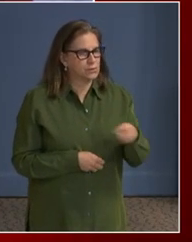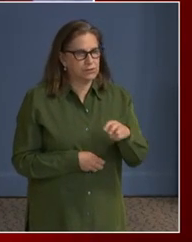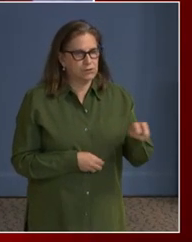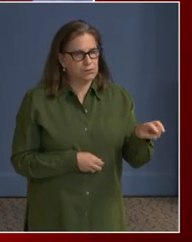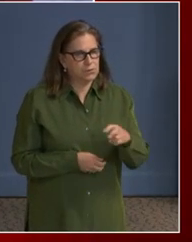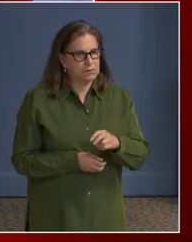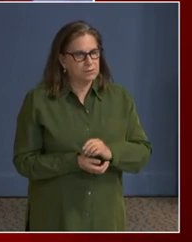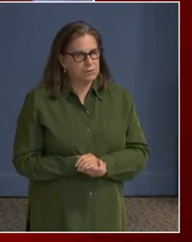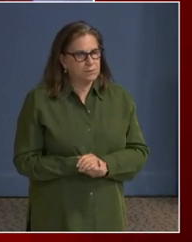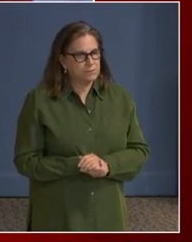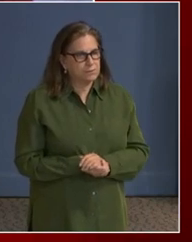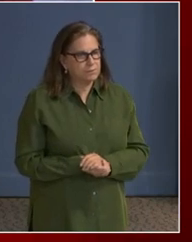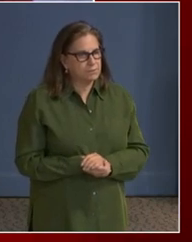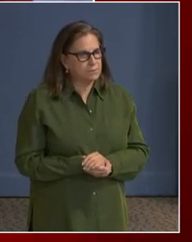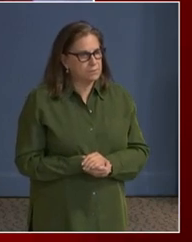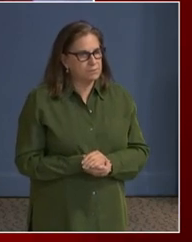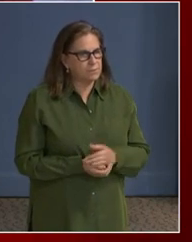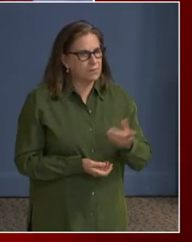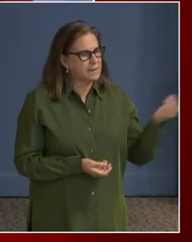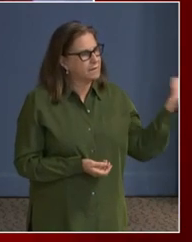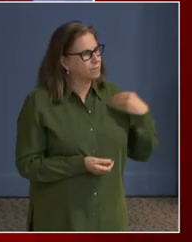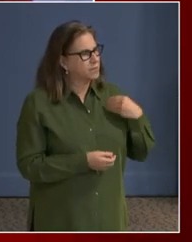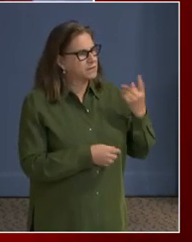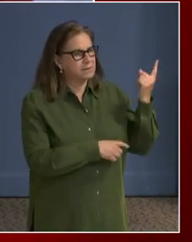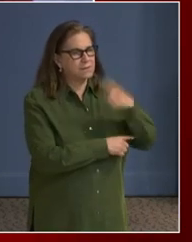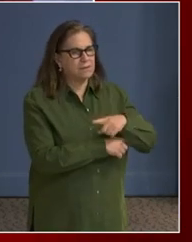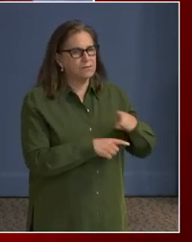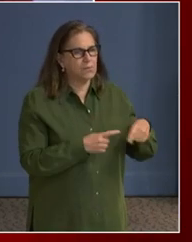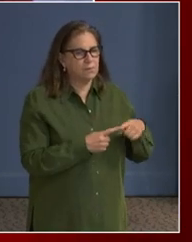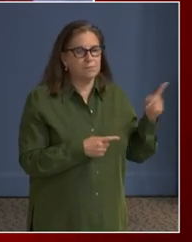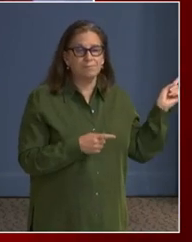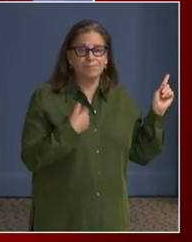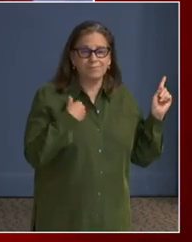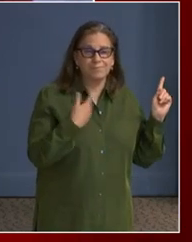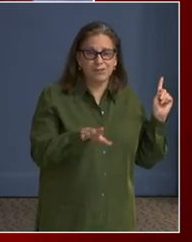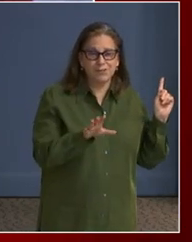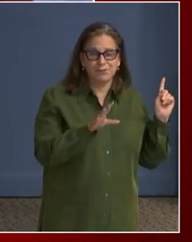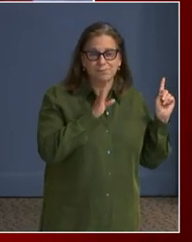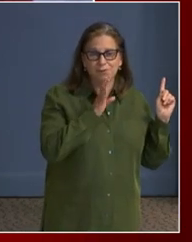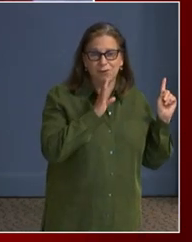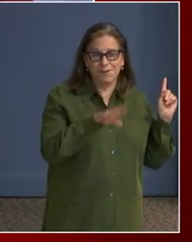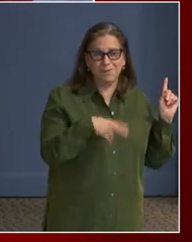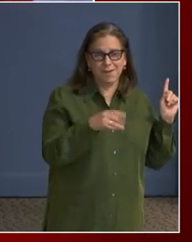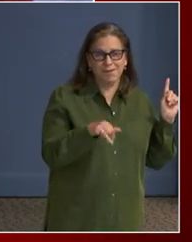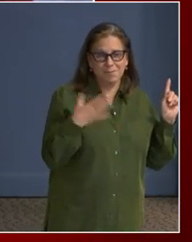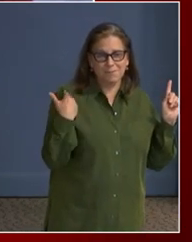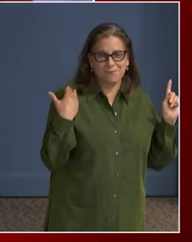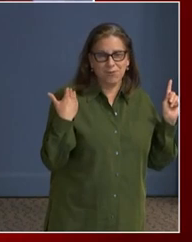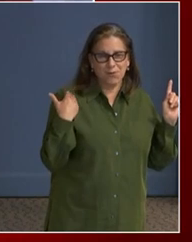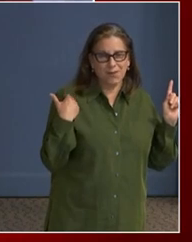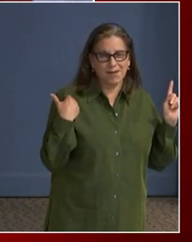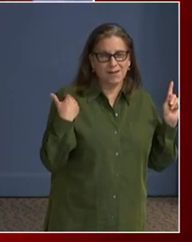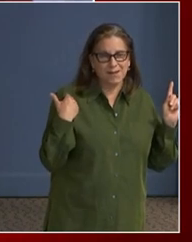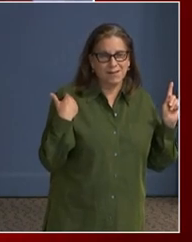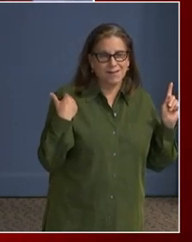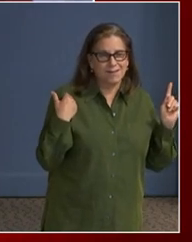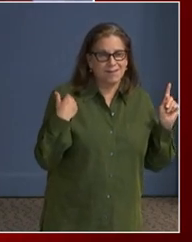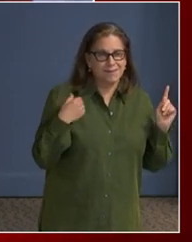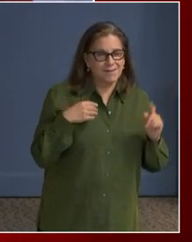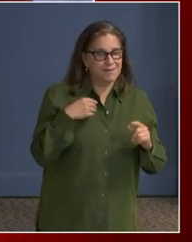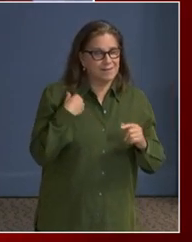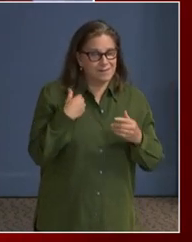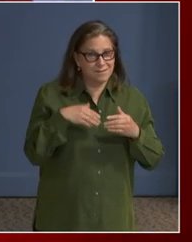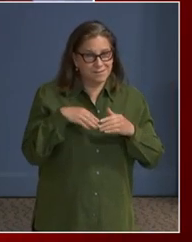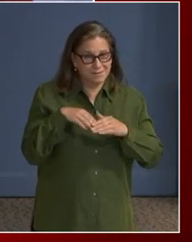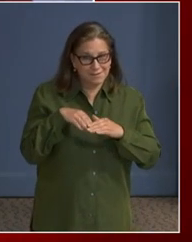when? We actually said early on, Mark, when we entered phase 2, that we would be looking